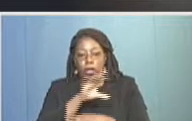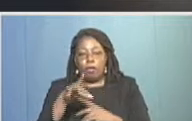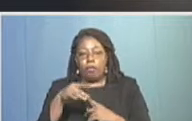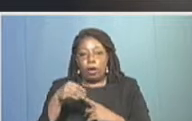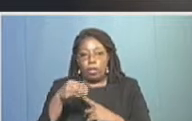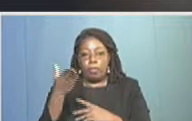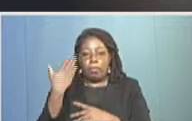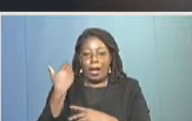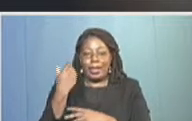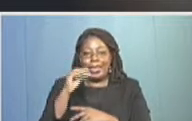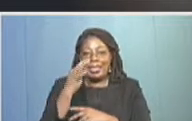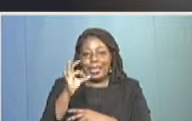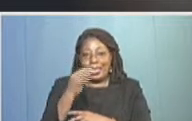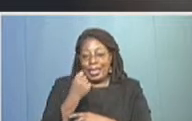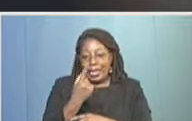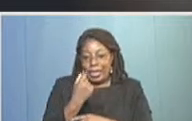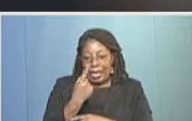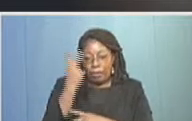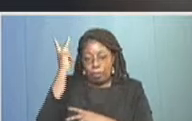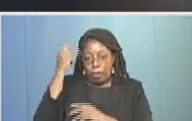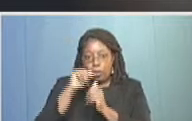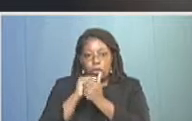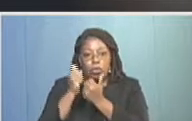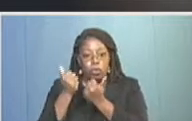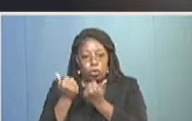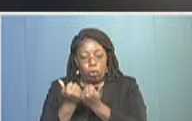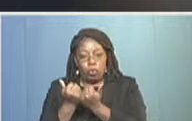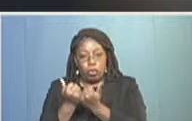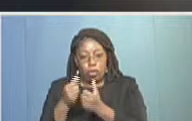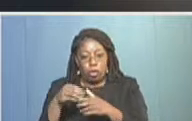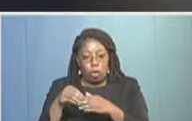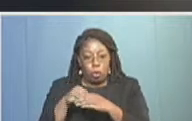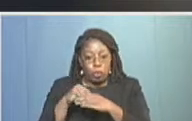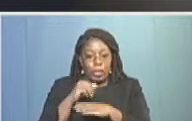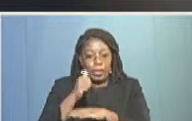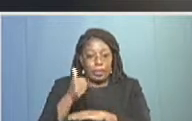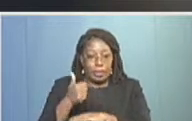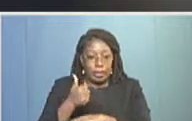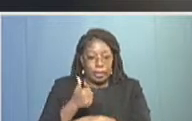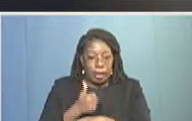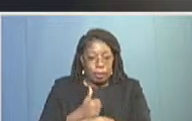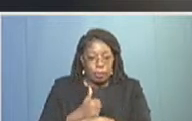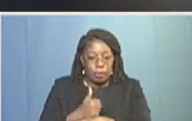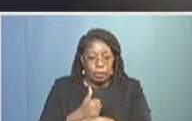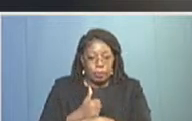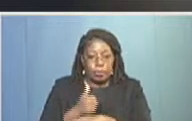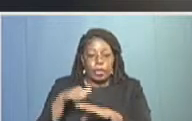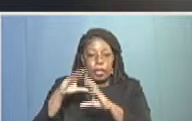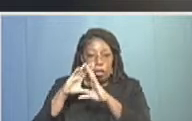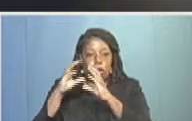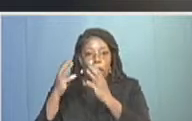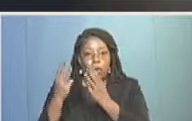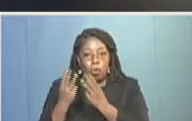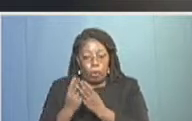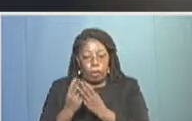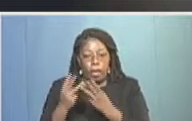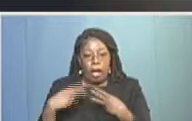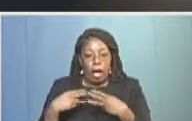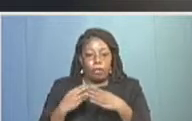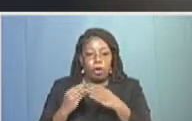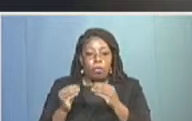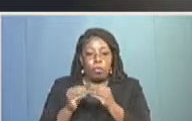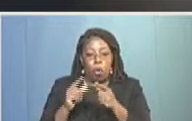in 1911, the Commonwealth Parliamentary Association is one of the oldest established organizations in the Commonwealth, comprising of